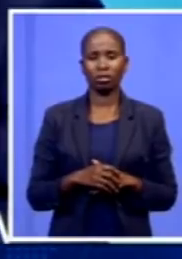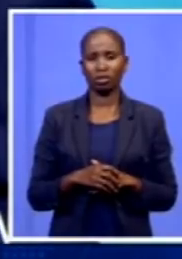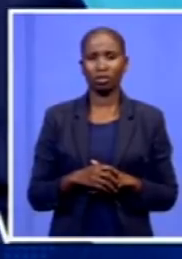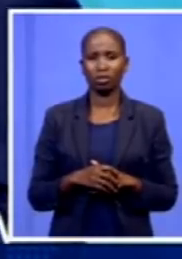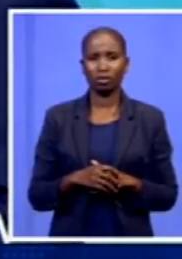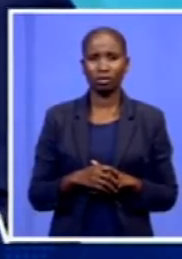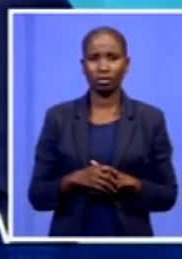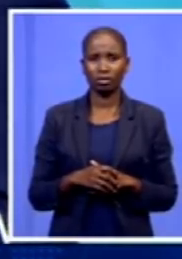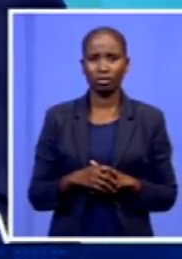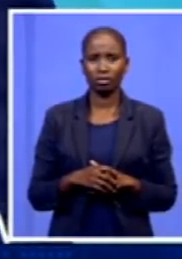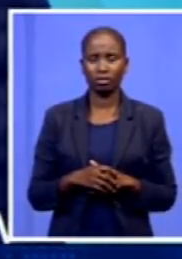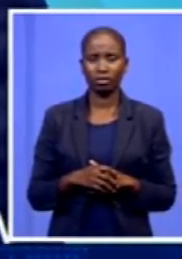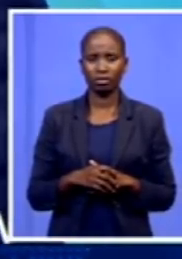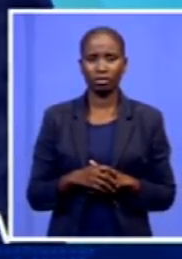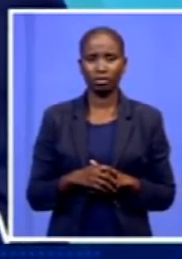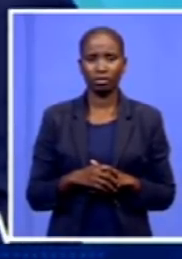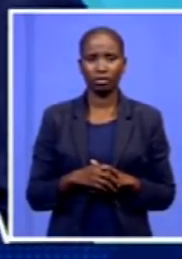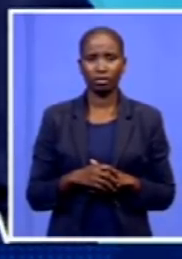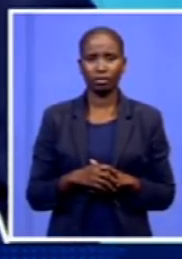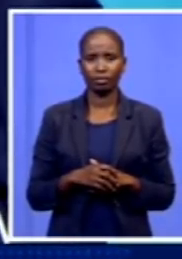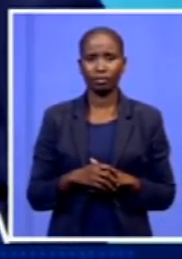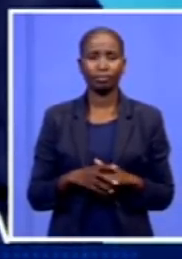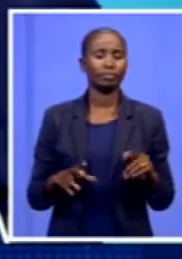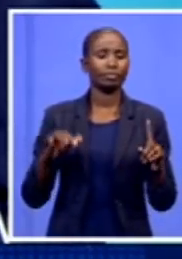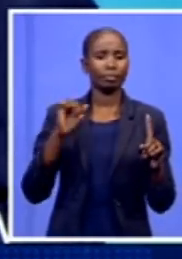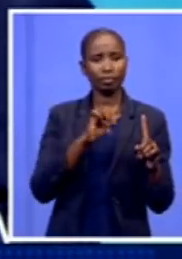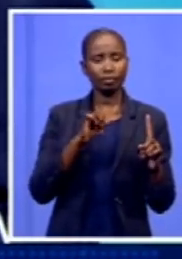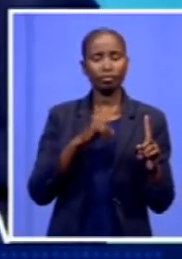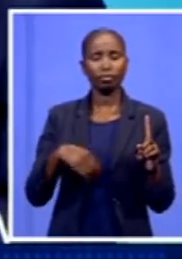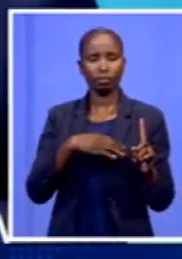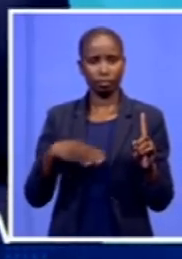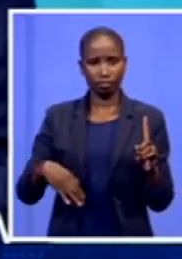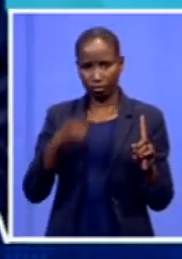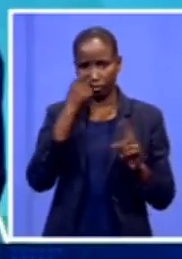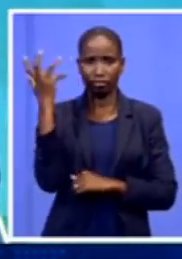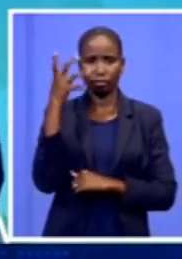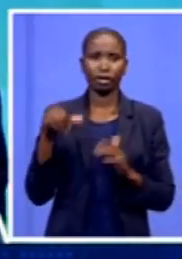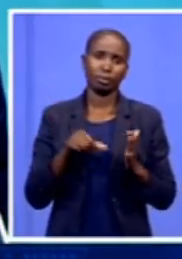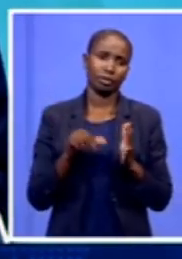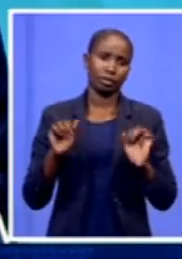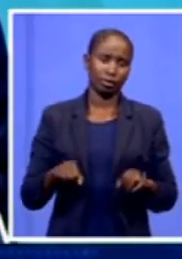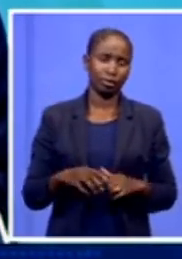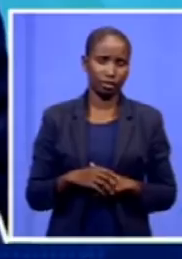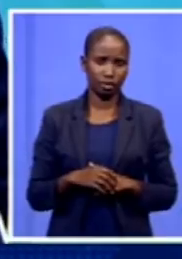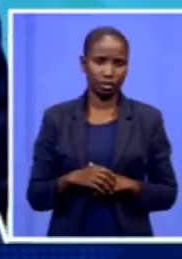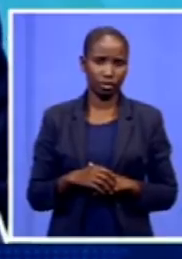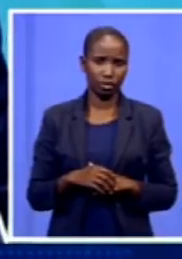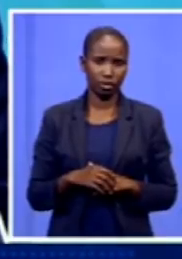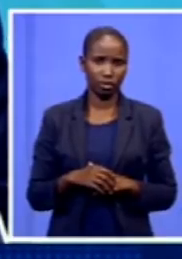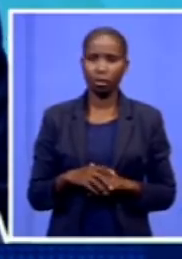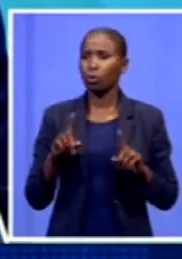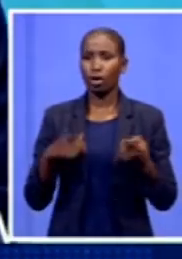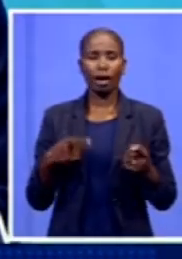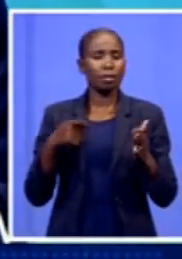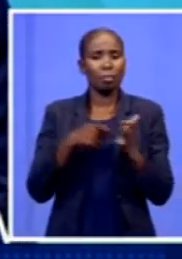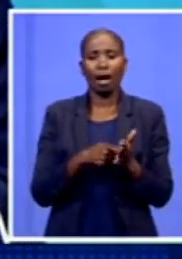very important. You can't have continued purchasing of doses elsewhere. Then there's the